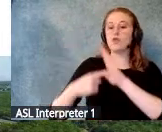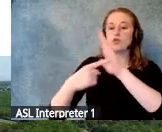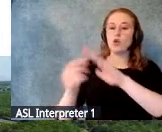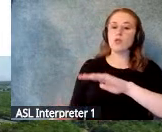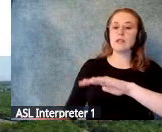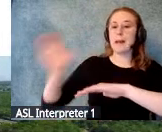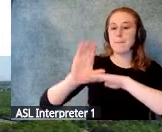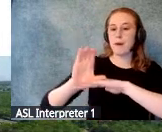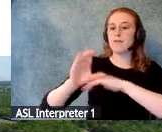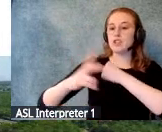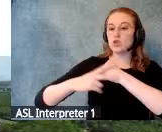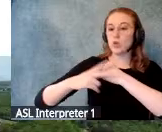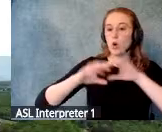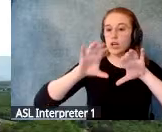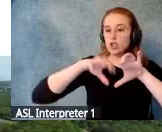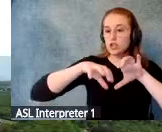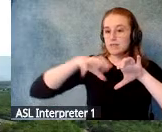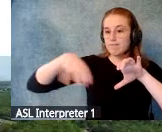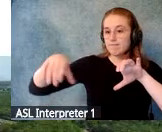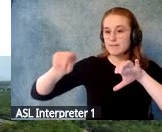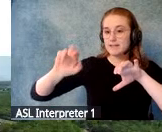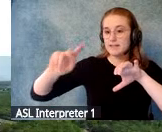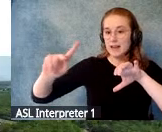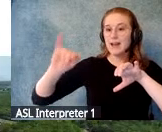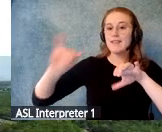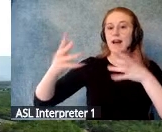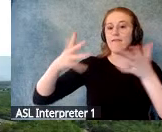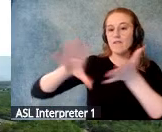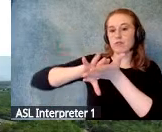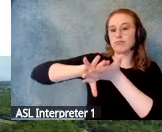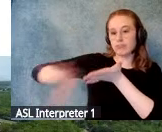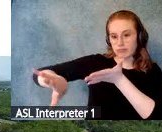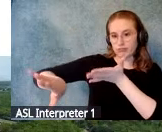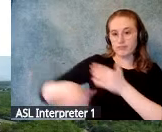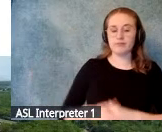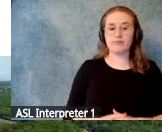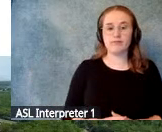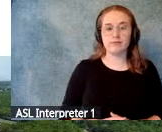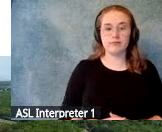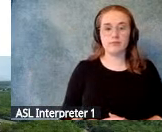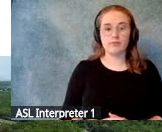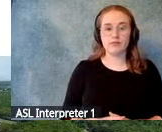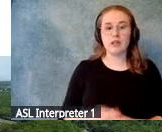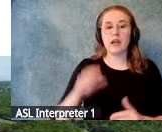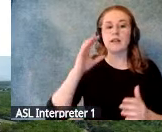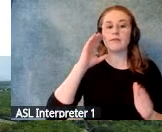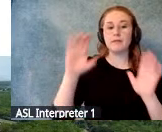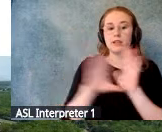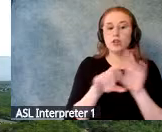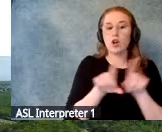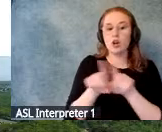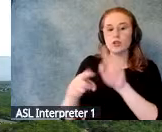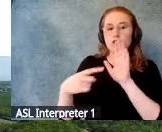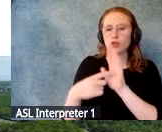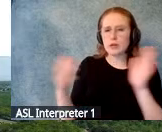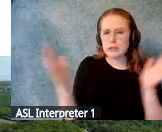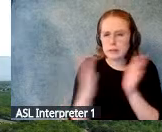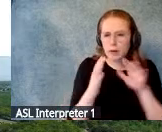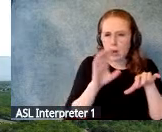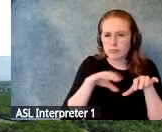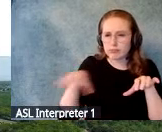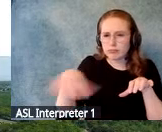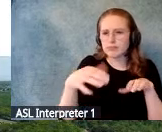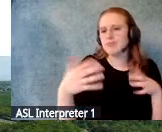tanks prior to removal as part of the first phase of remediation. The image also shows some smaller structures prior to